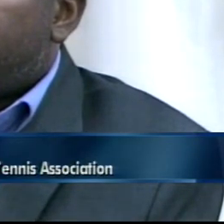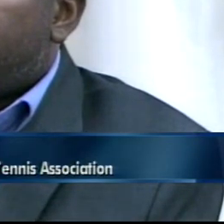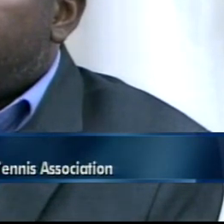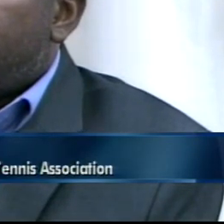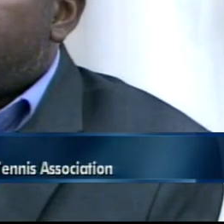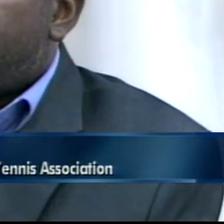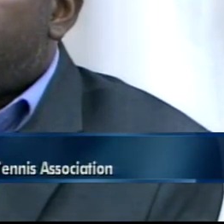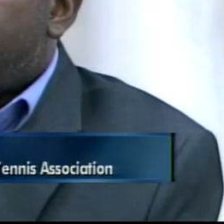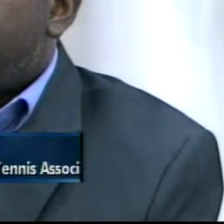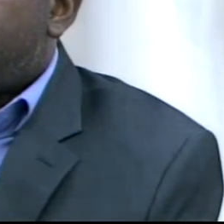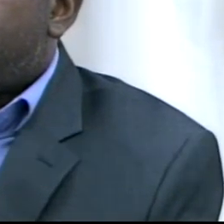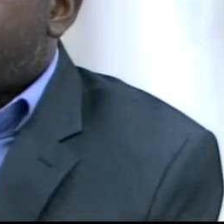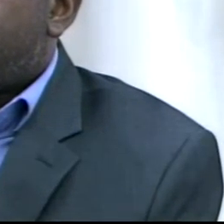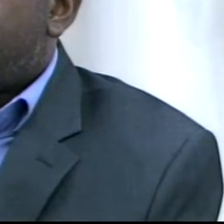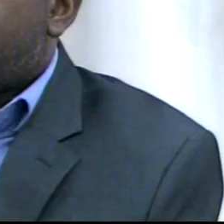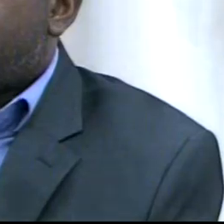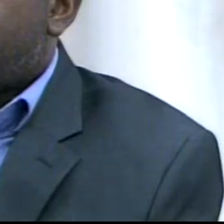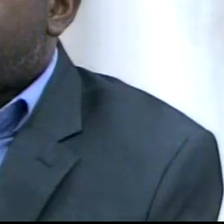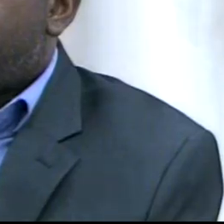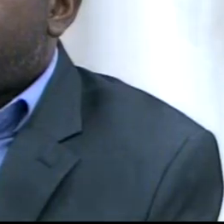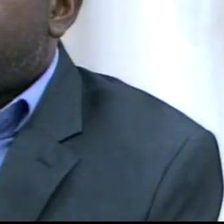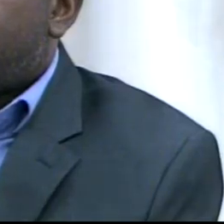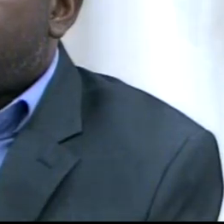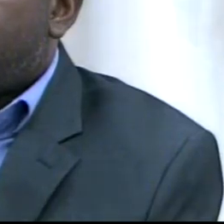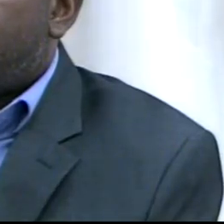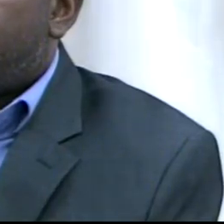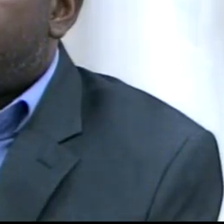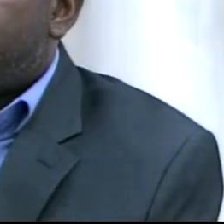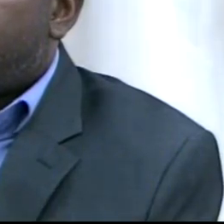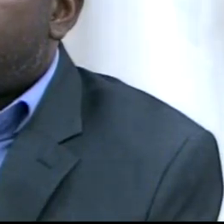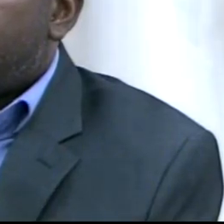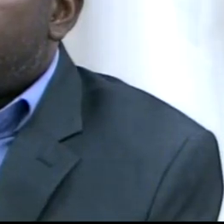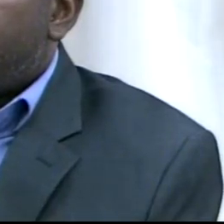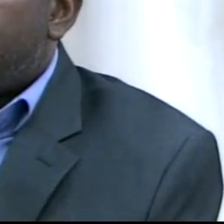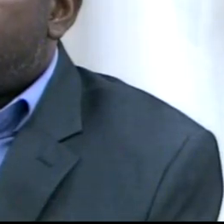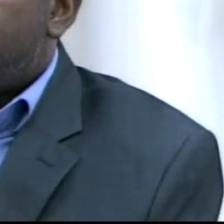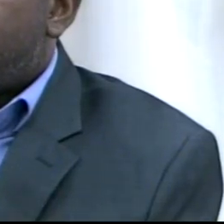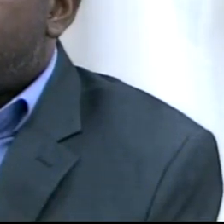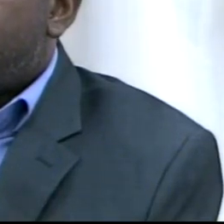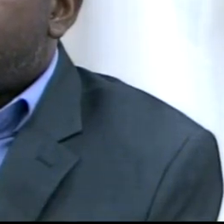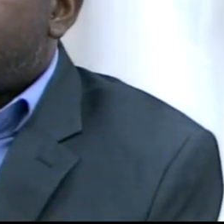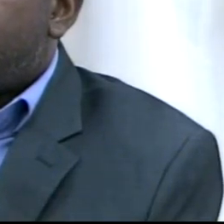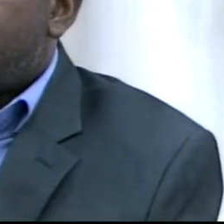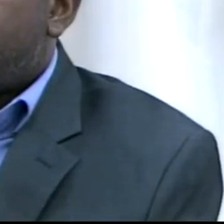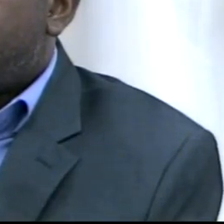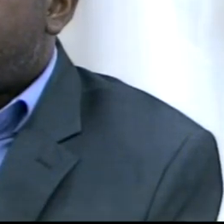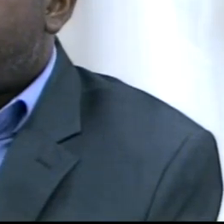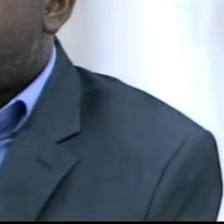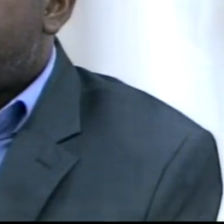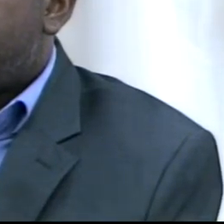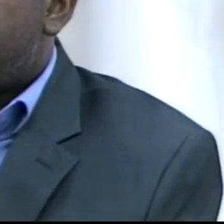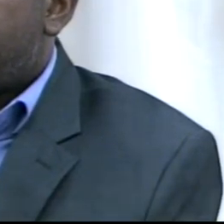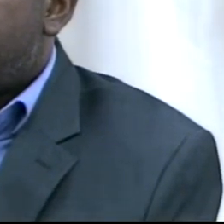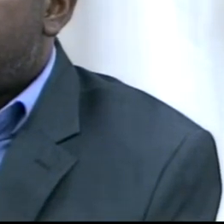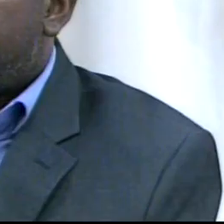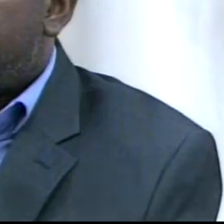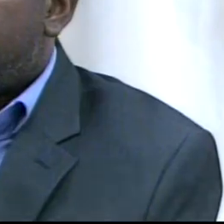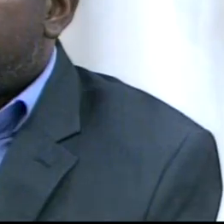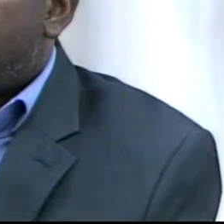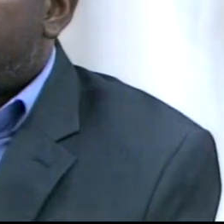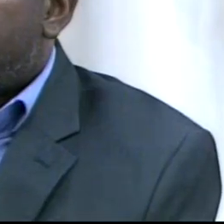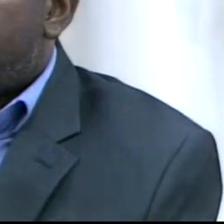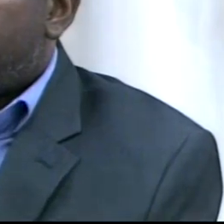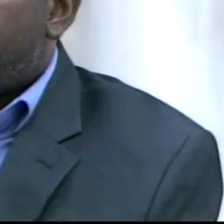money. Tournament will run over a 2-week period, beginning on September the 20th, this